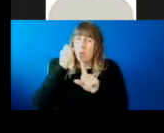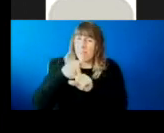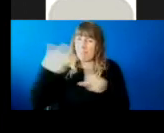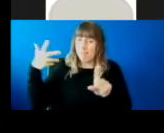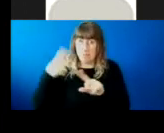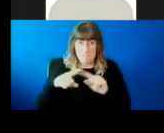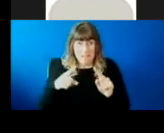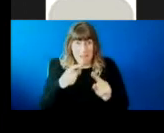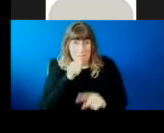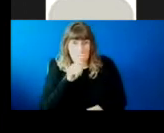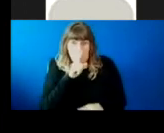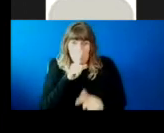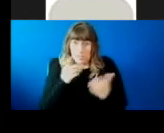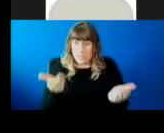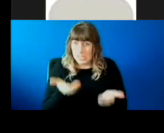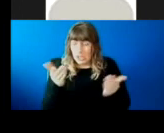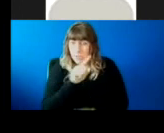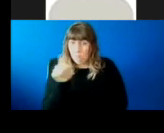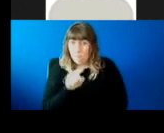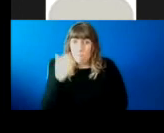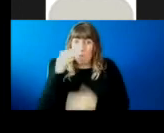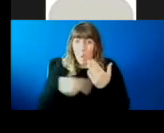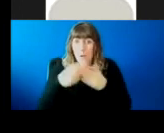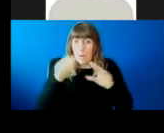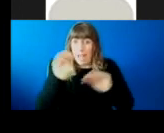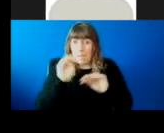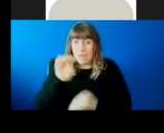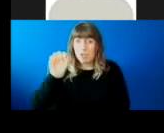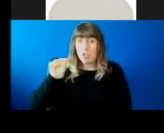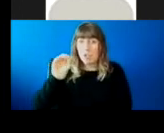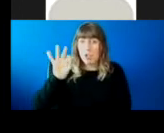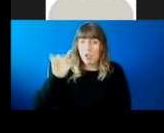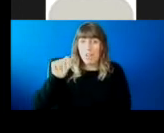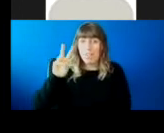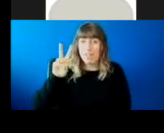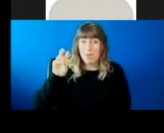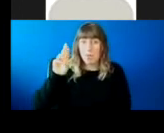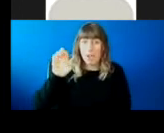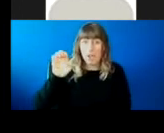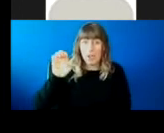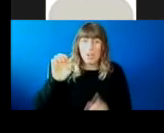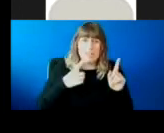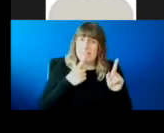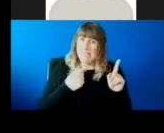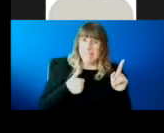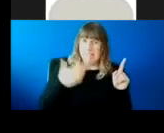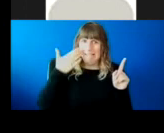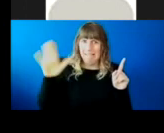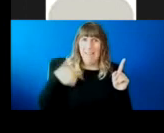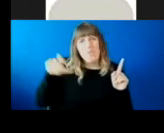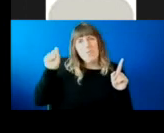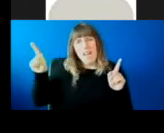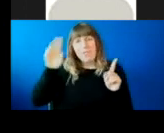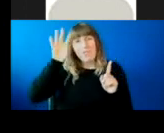on this call has an idea of animation software that you can recommend. I would have to ask my creative director